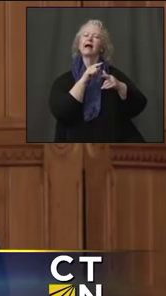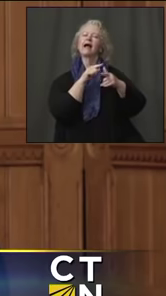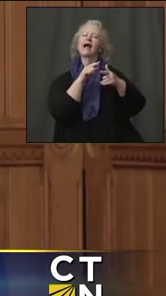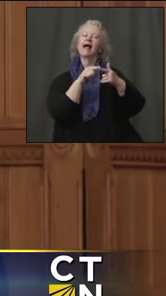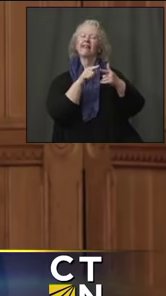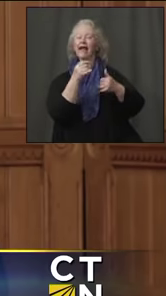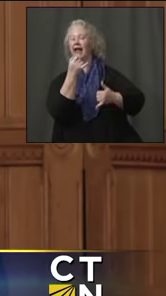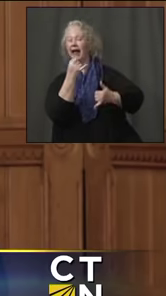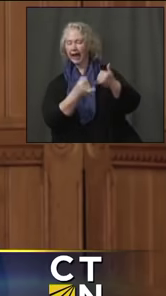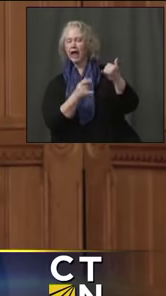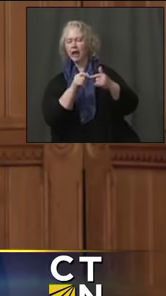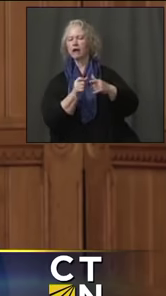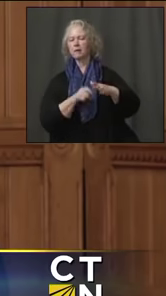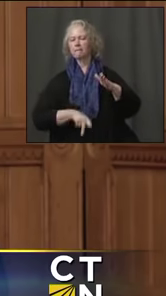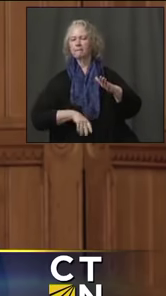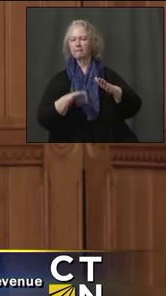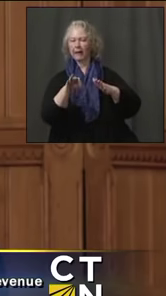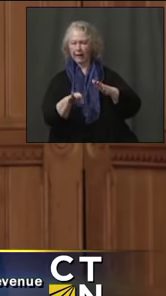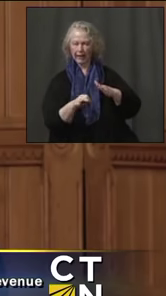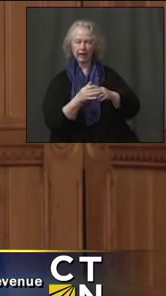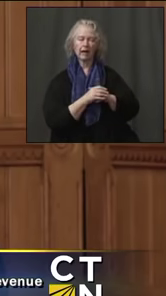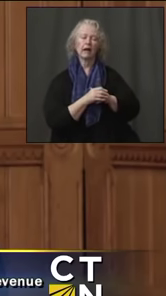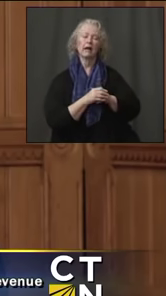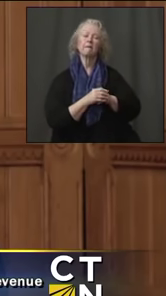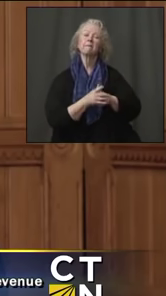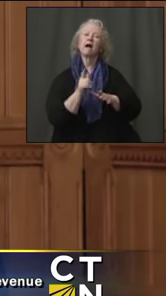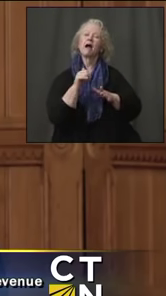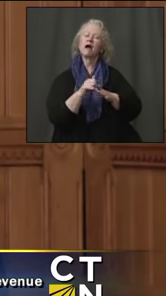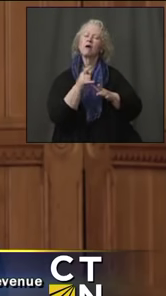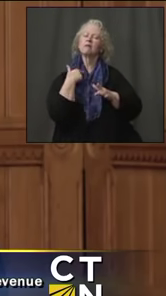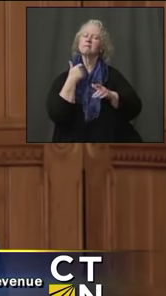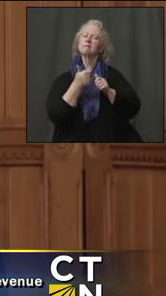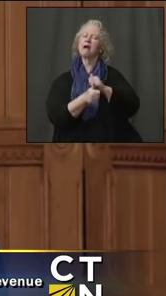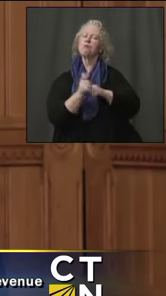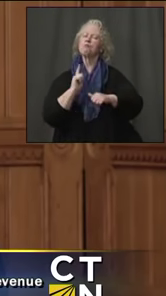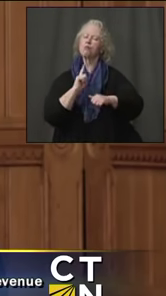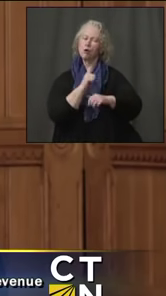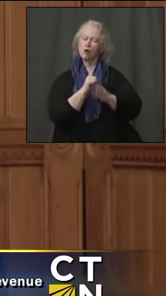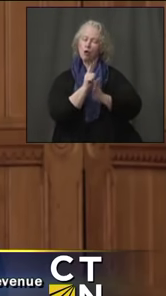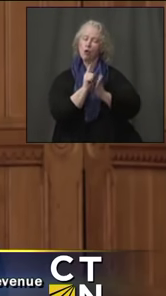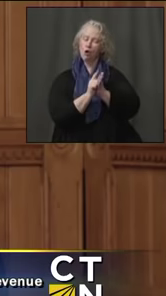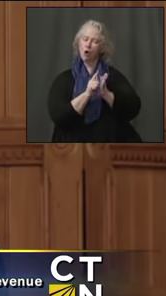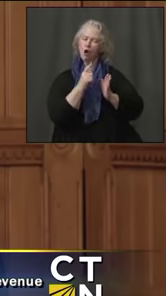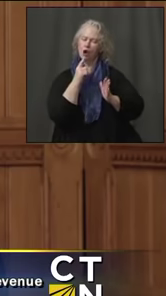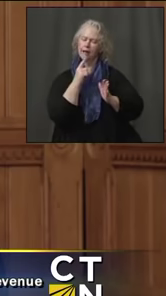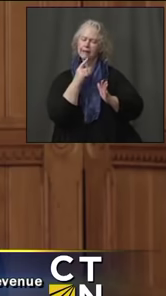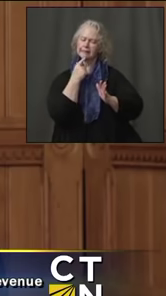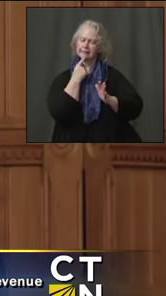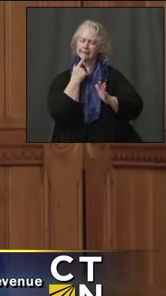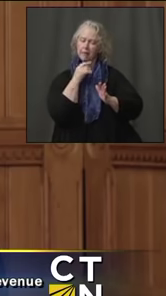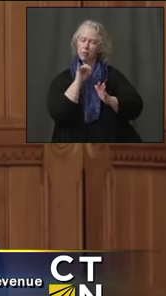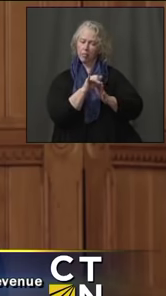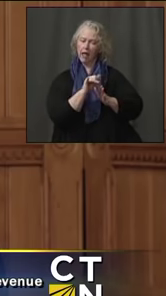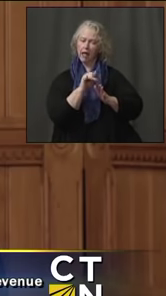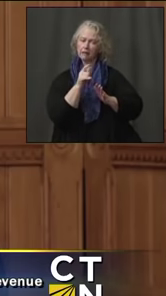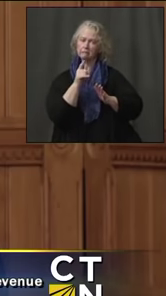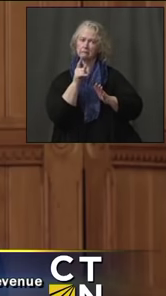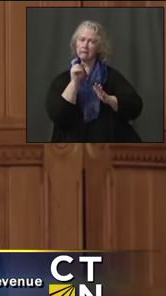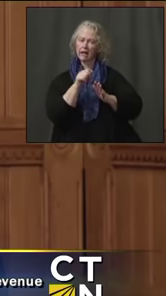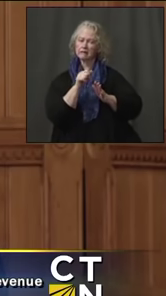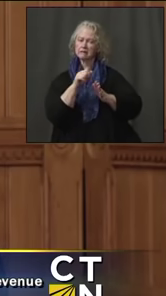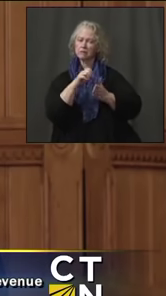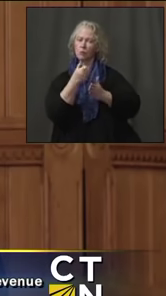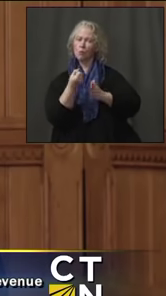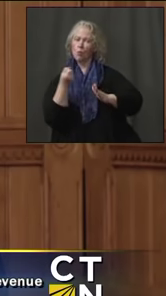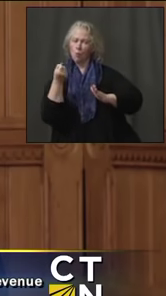Well, the legislature did pass a law requiring that those individuals withhold. We believe that there could have